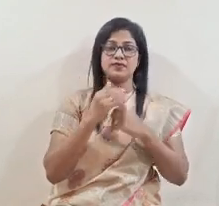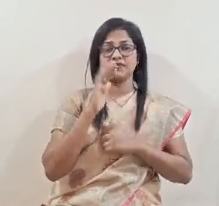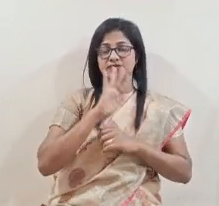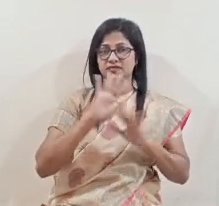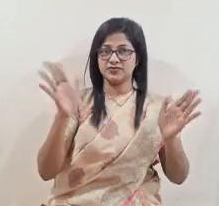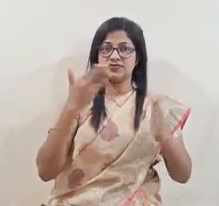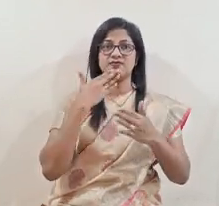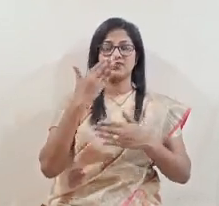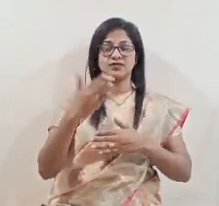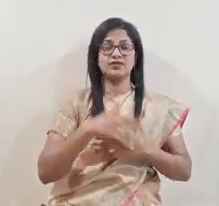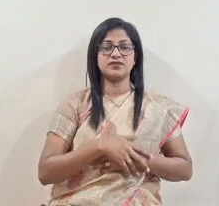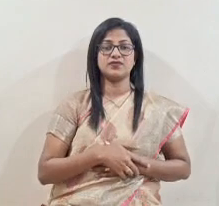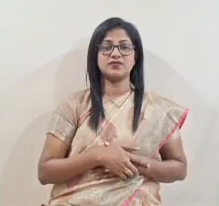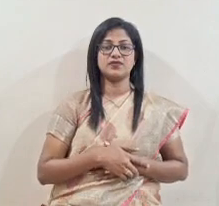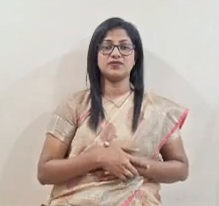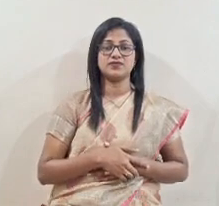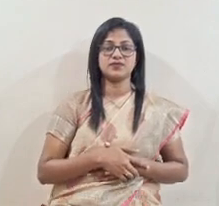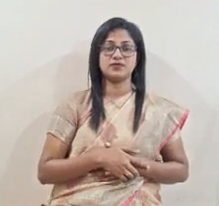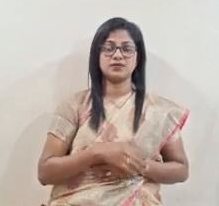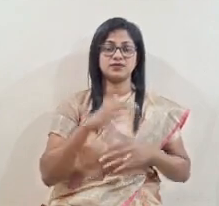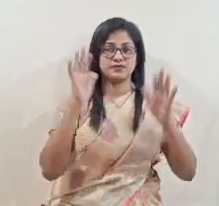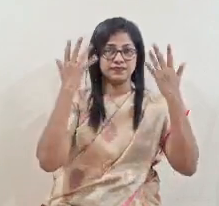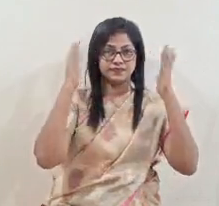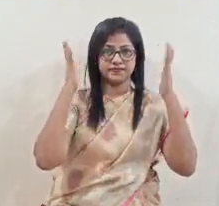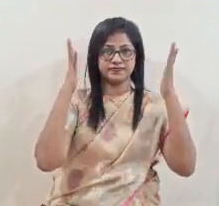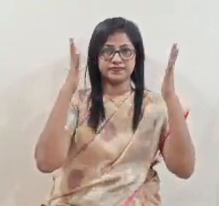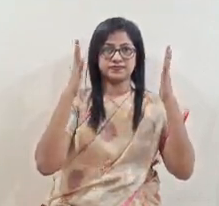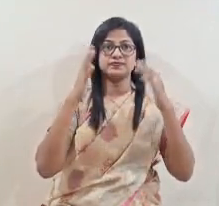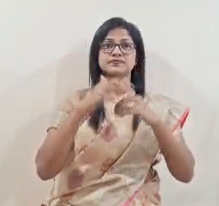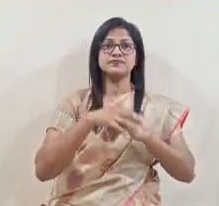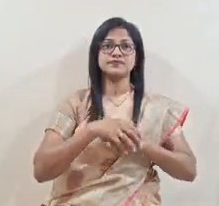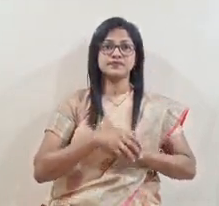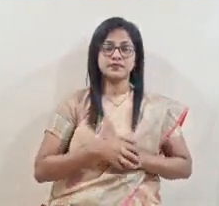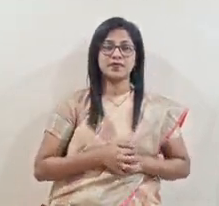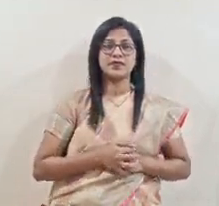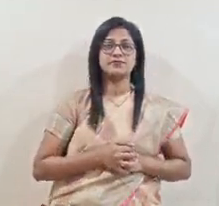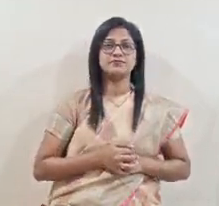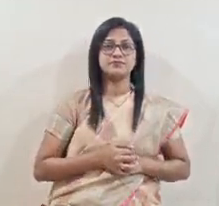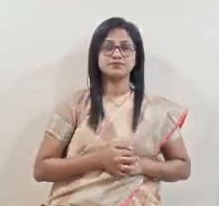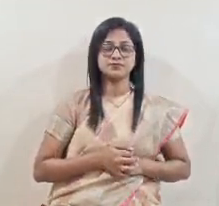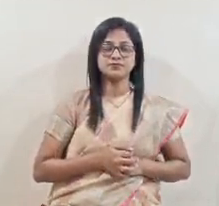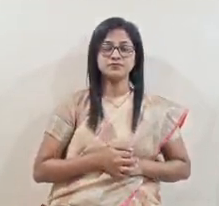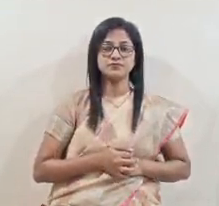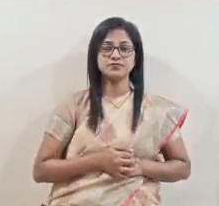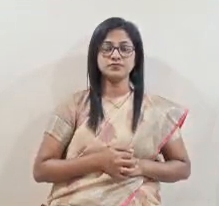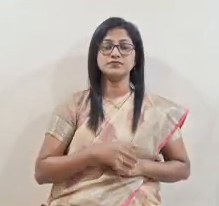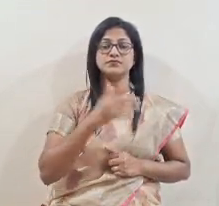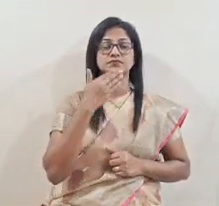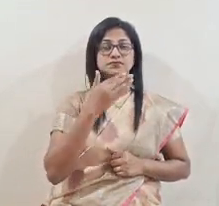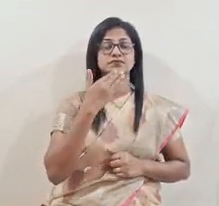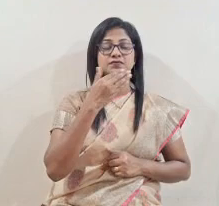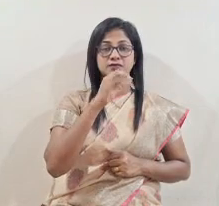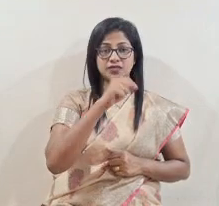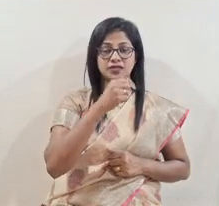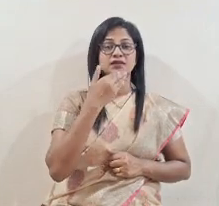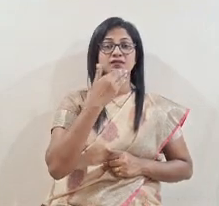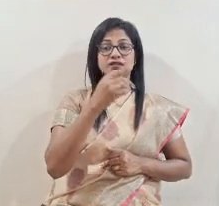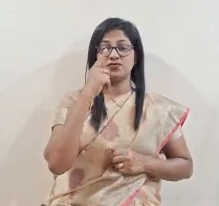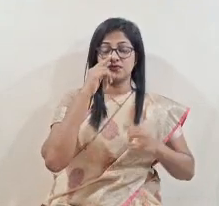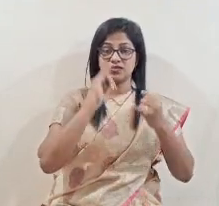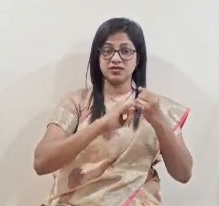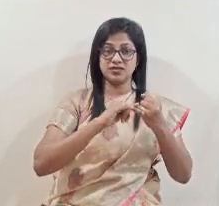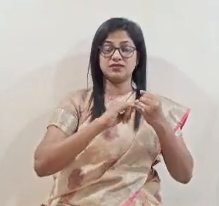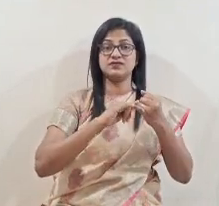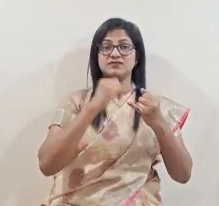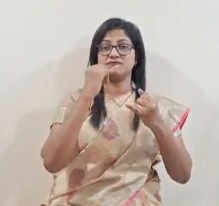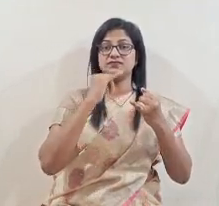Yeah, thank you, Ms. Savita, for the interesting presentation. Now the floor is open for discussion. If the audience has any questions, you